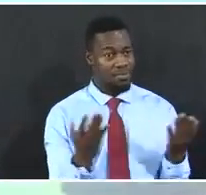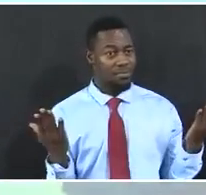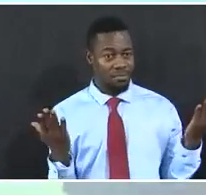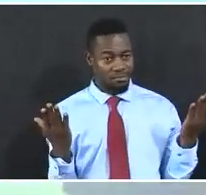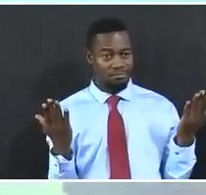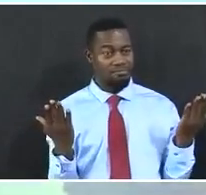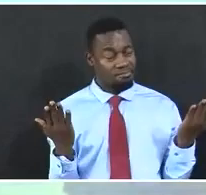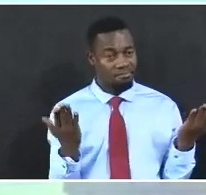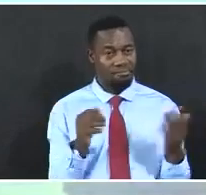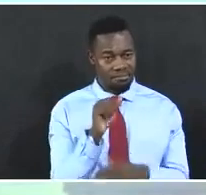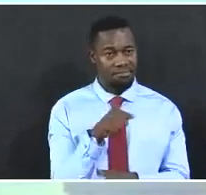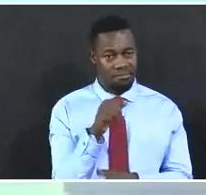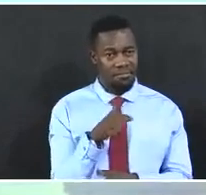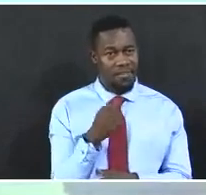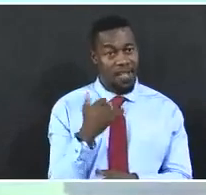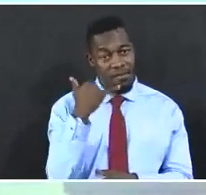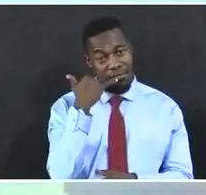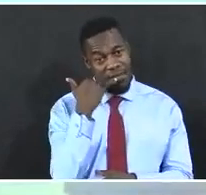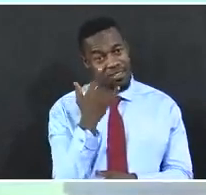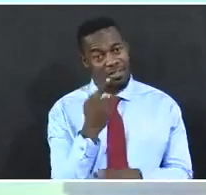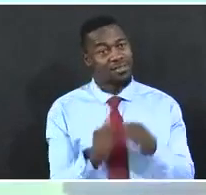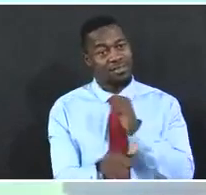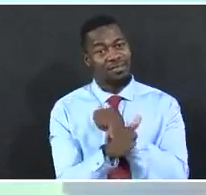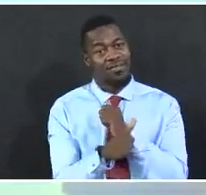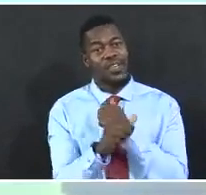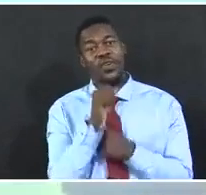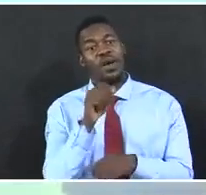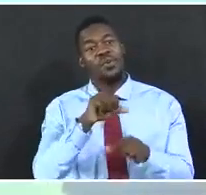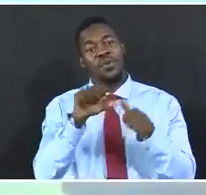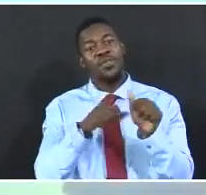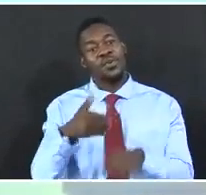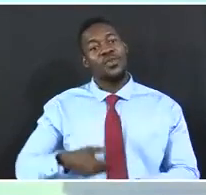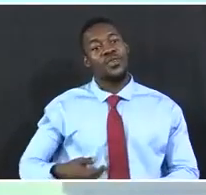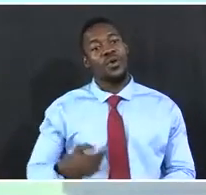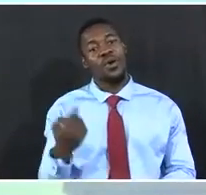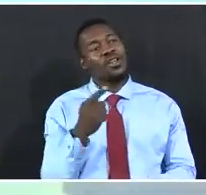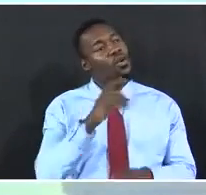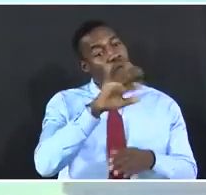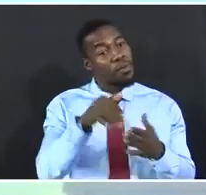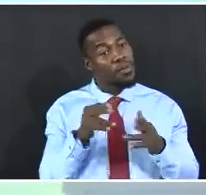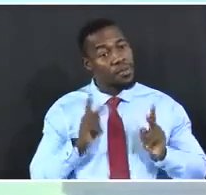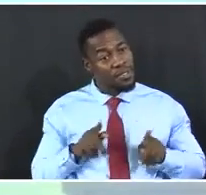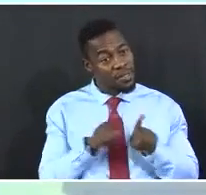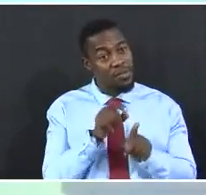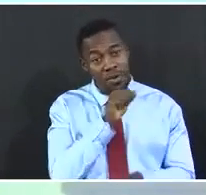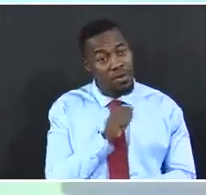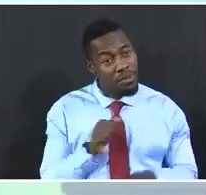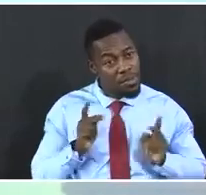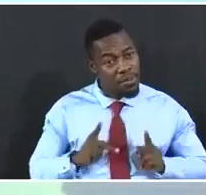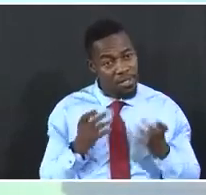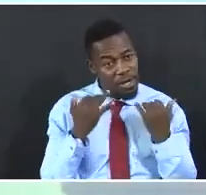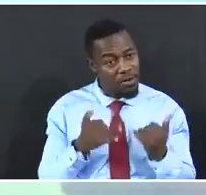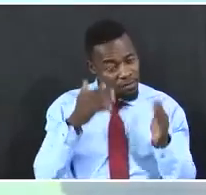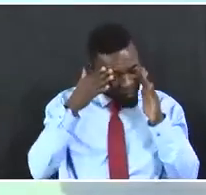actually it's across board. It's not just about the young people, it's everyone now. People are so